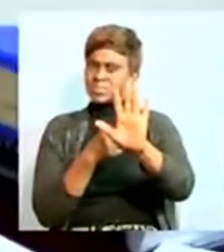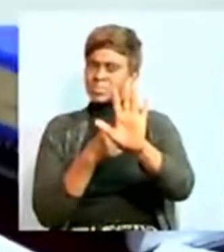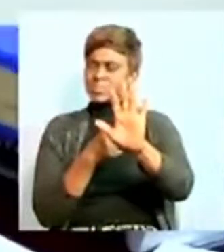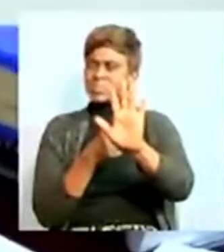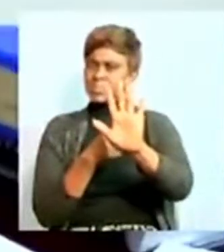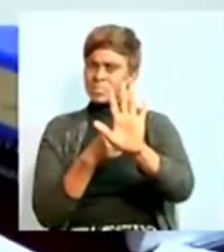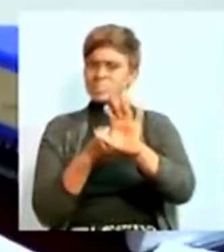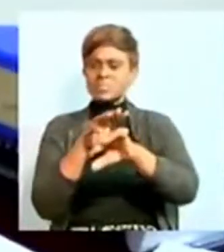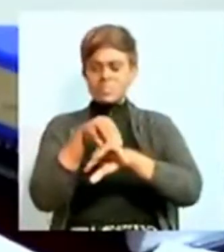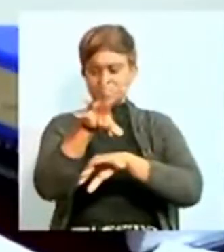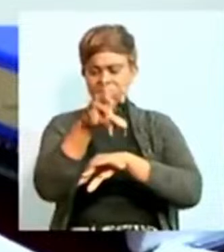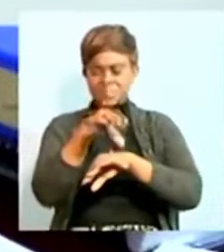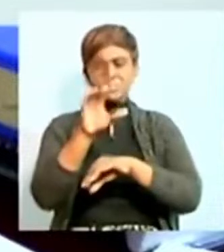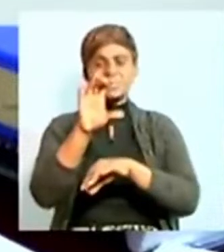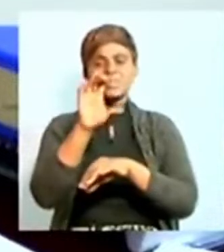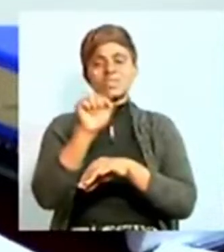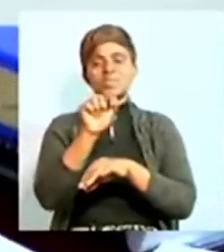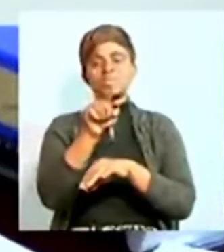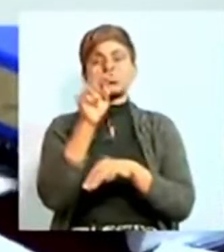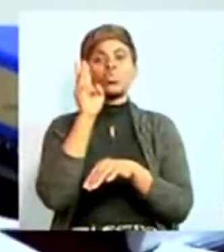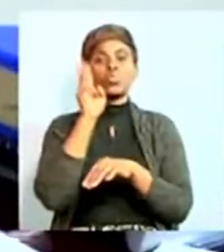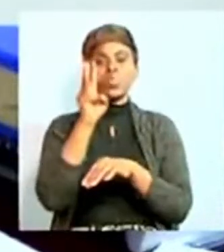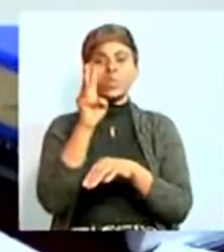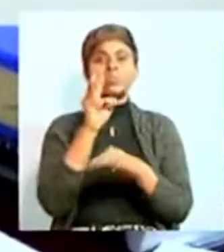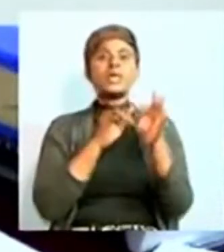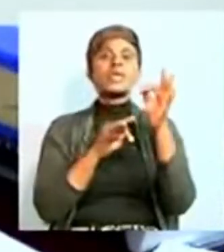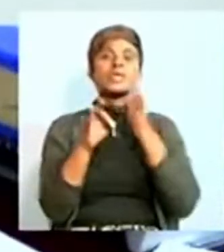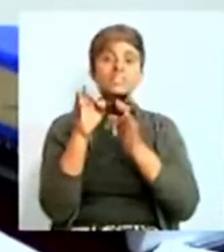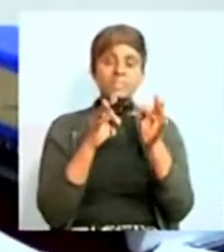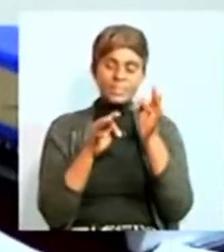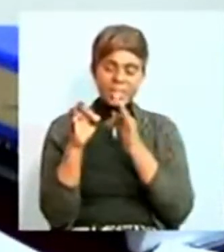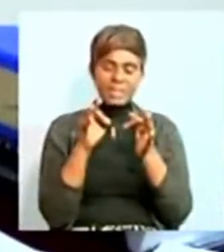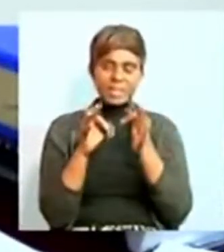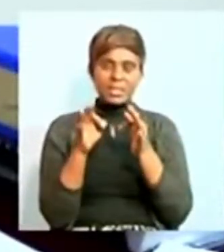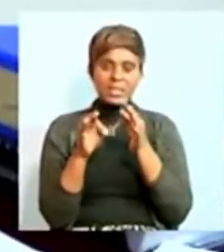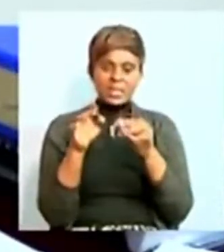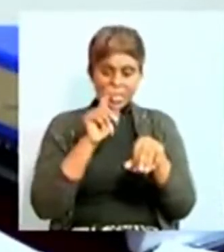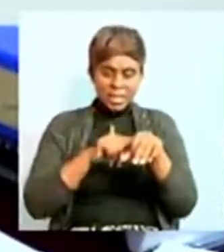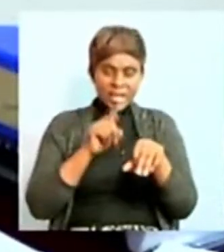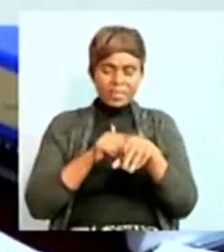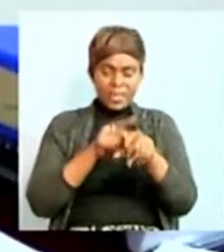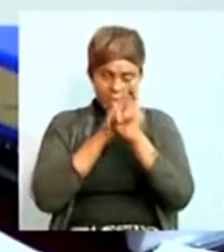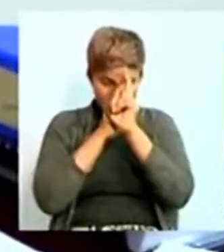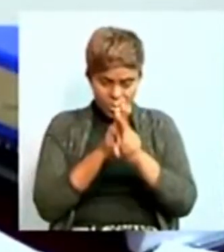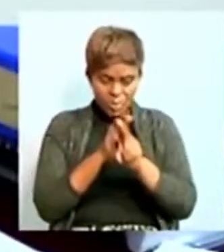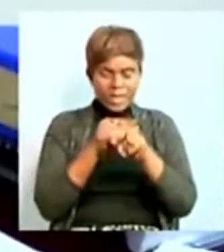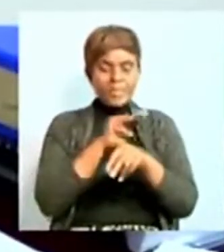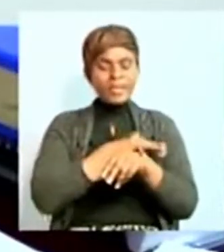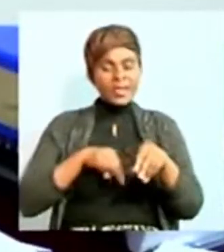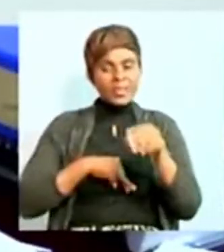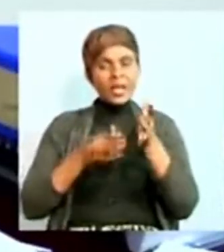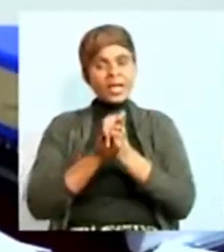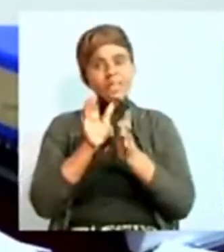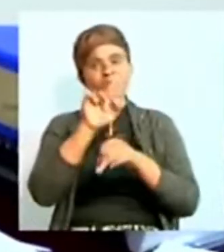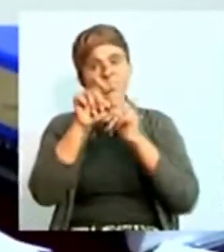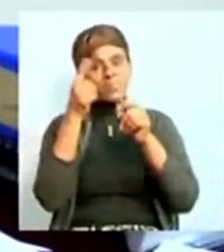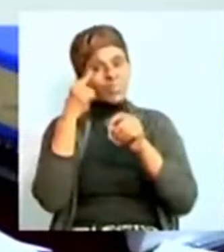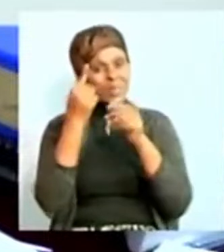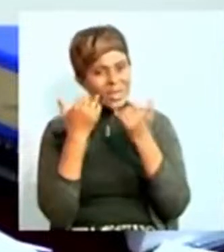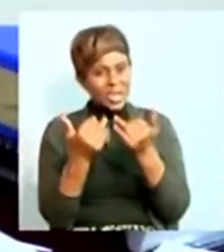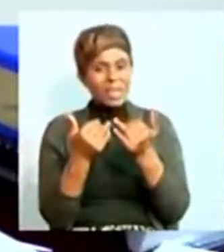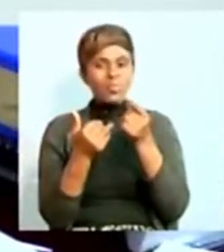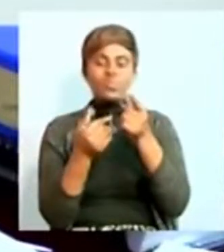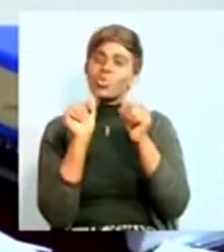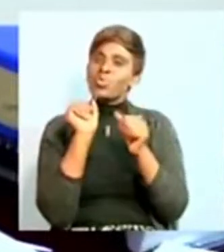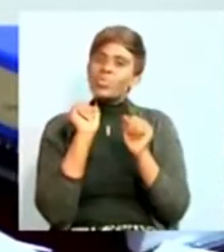guidance, CS, you will explain when the honorable members ask you a question. For now,